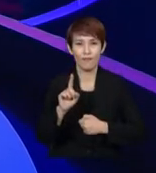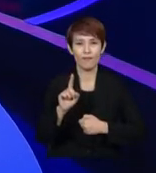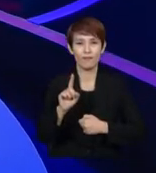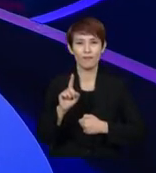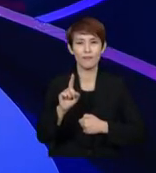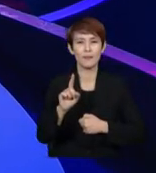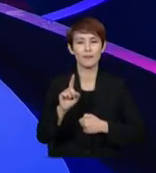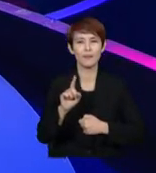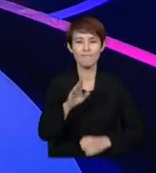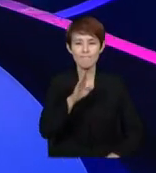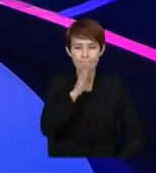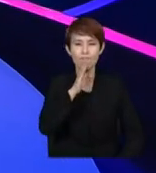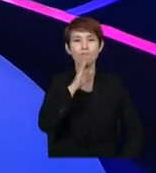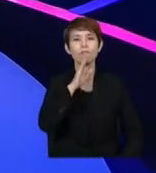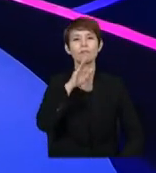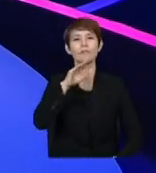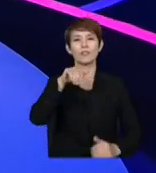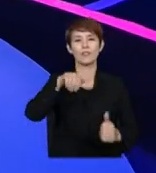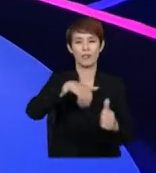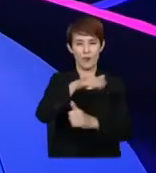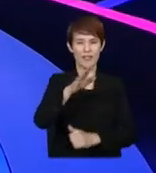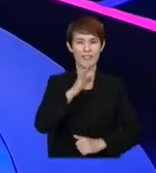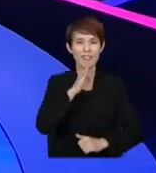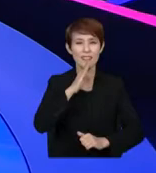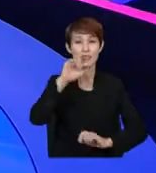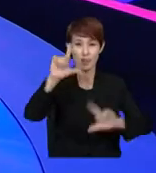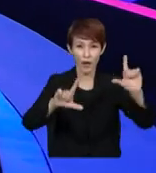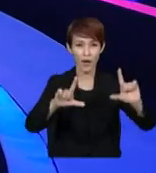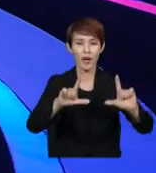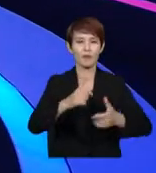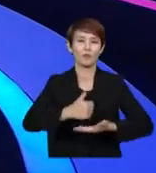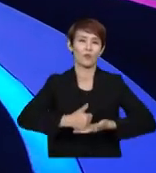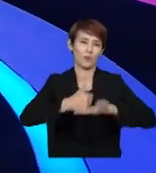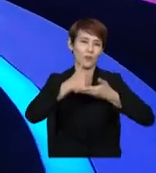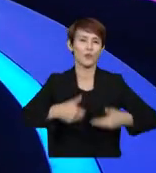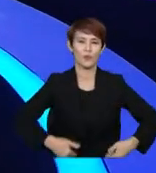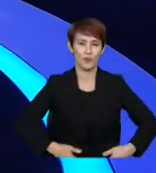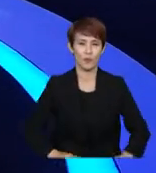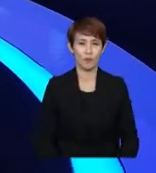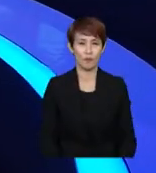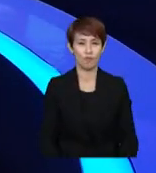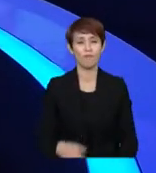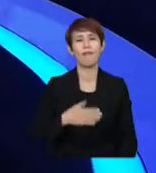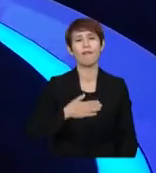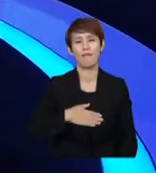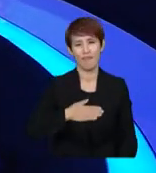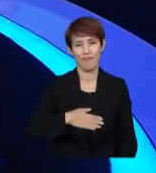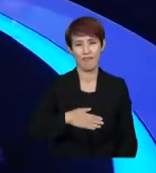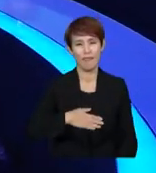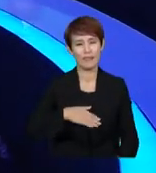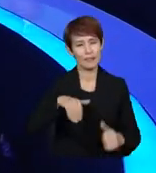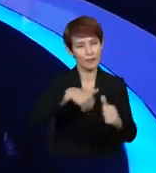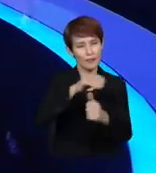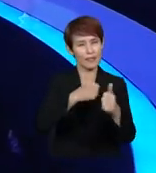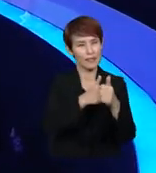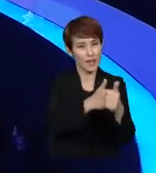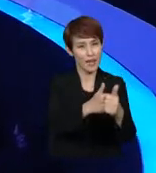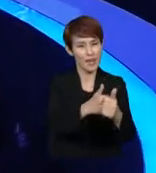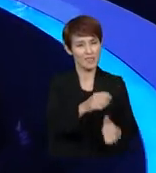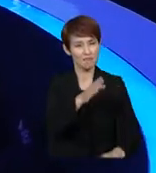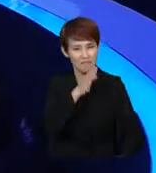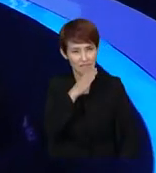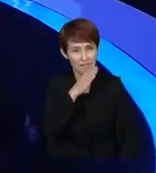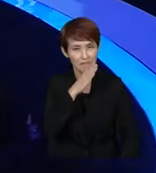facts. I know. Very often, it's very difficult to distinguish fact from opinion.